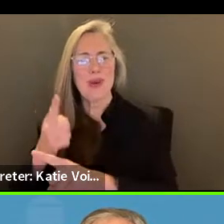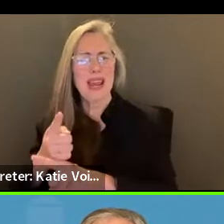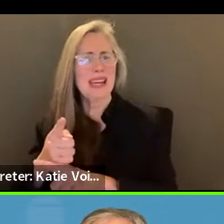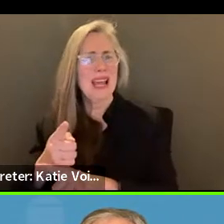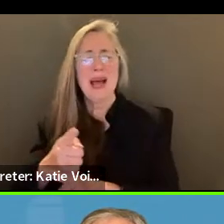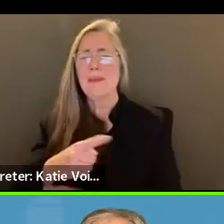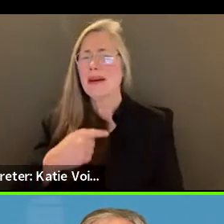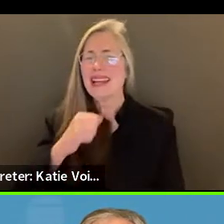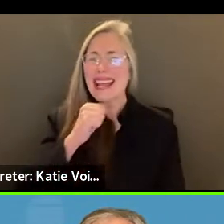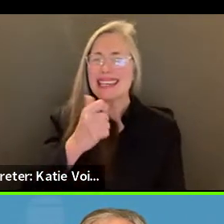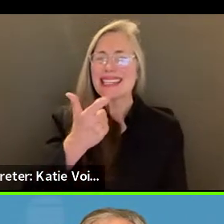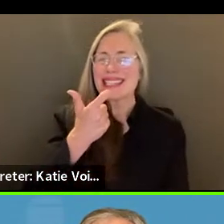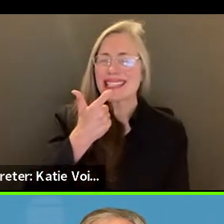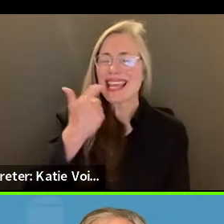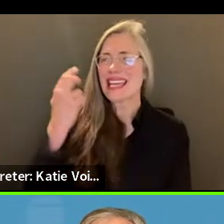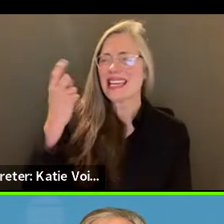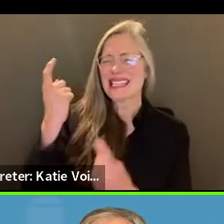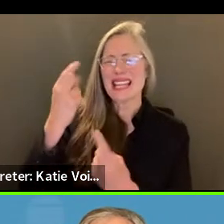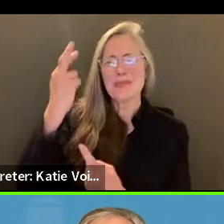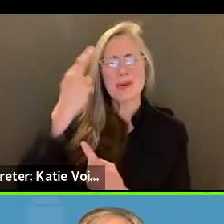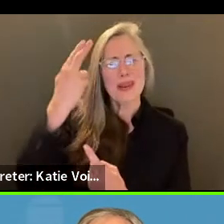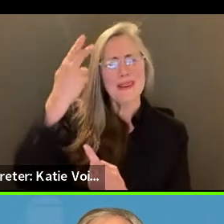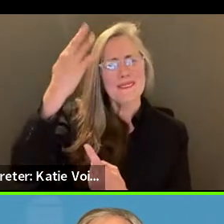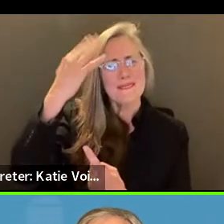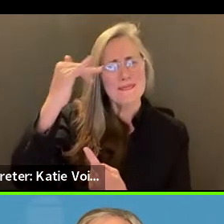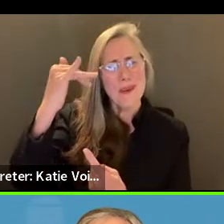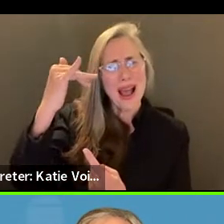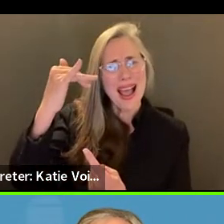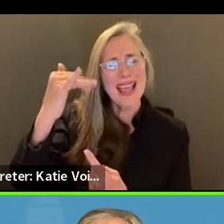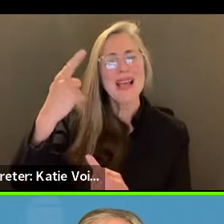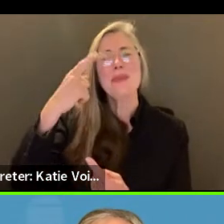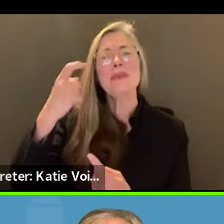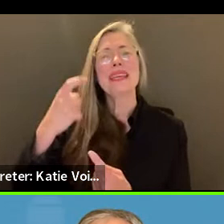that we celebrate is that it reinforces the right